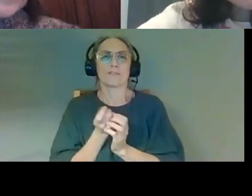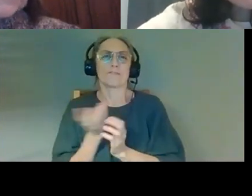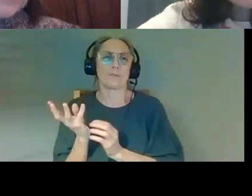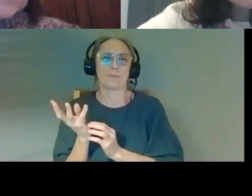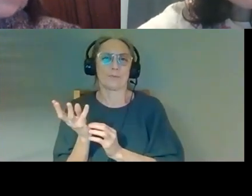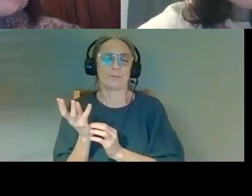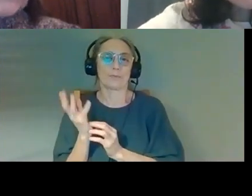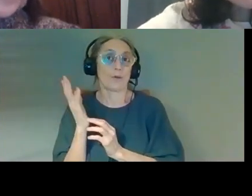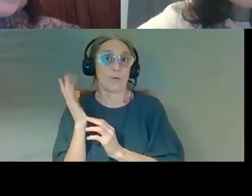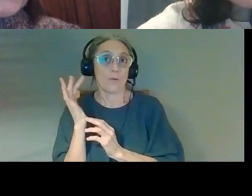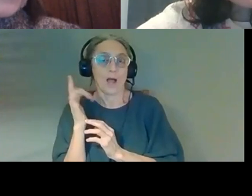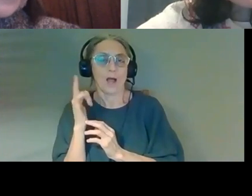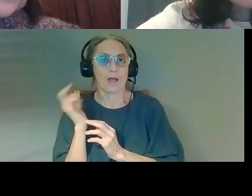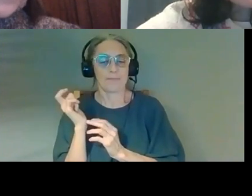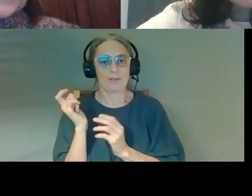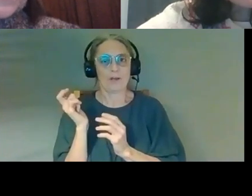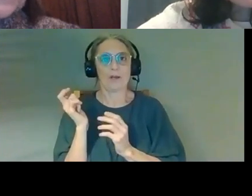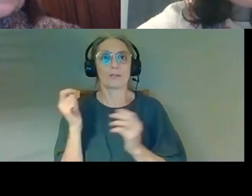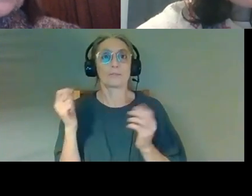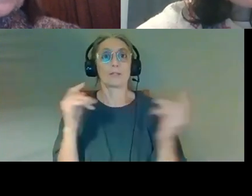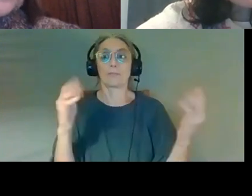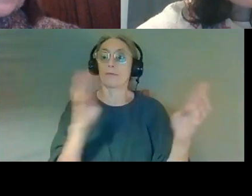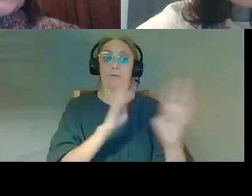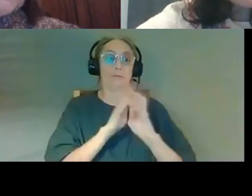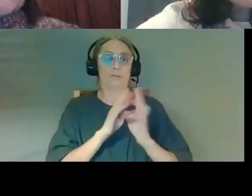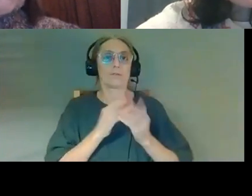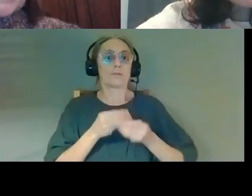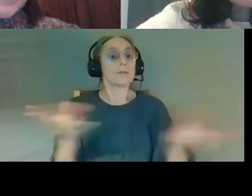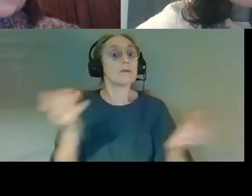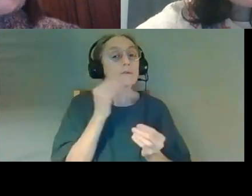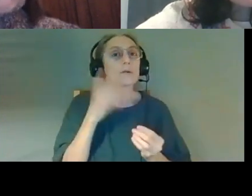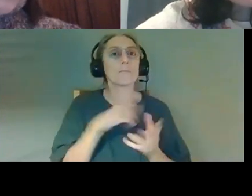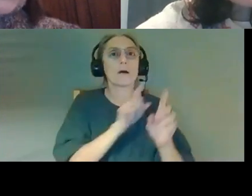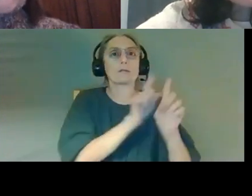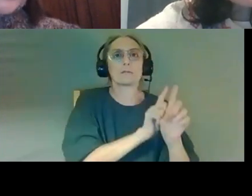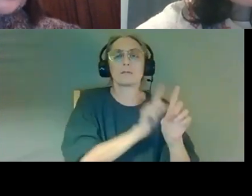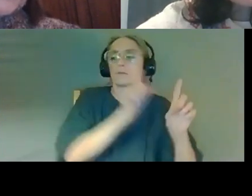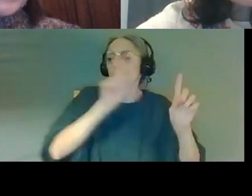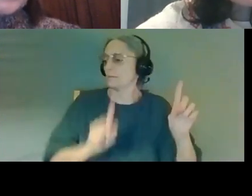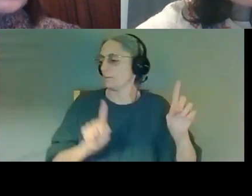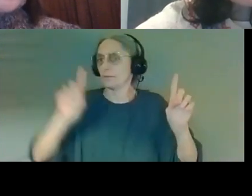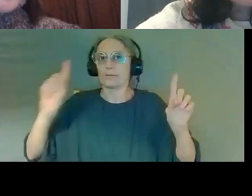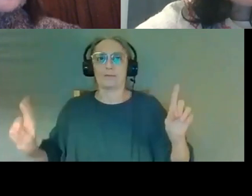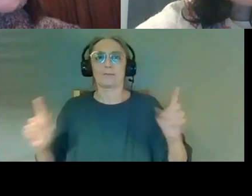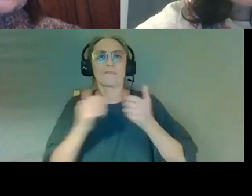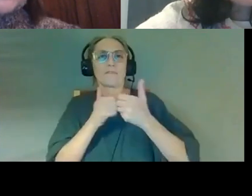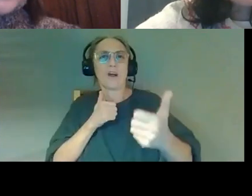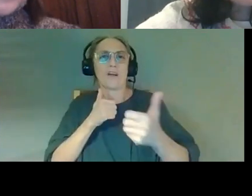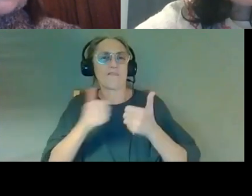distancing during our distributions. So right now, we don't need